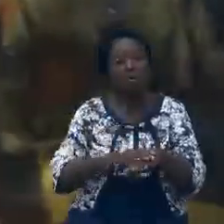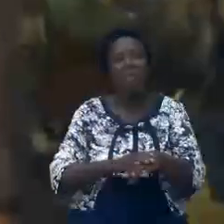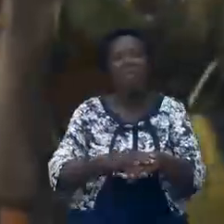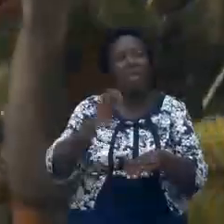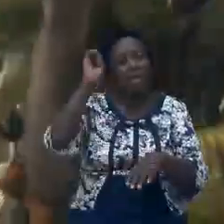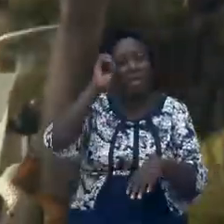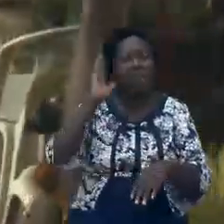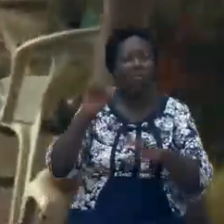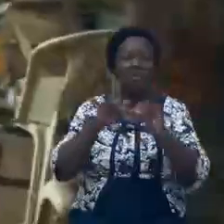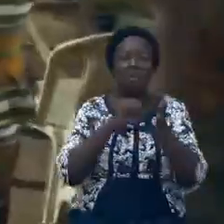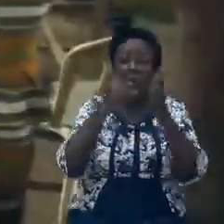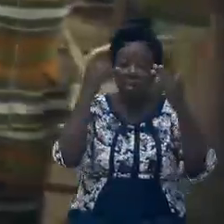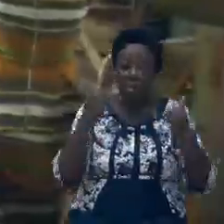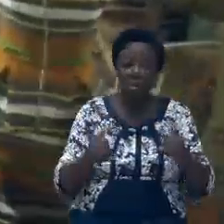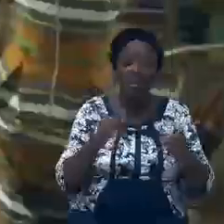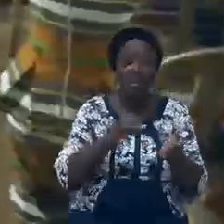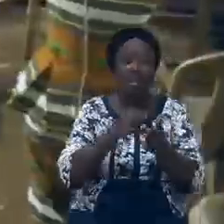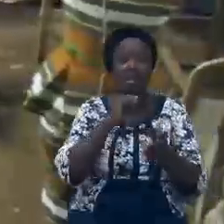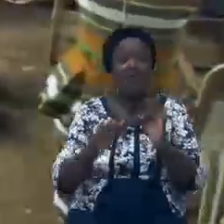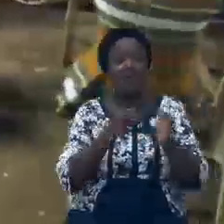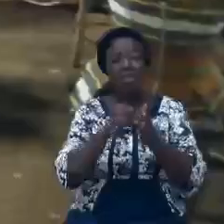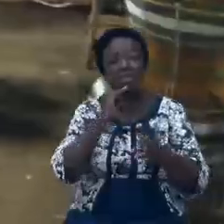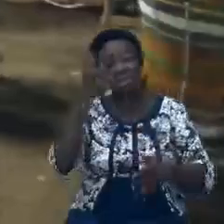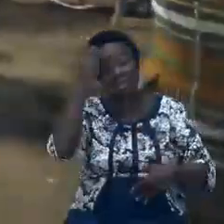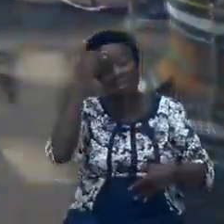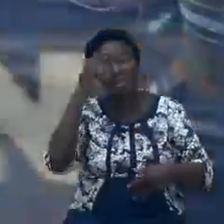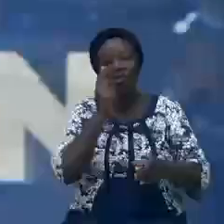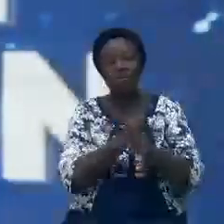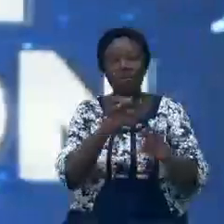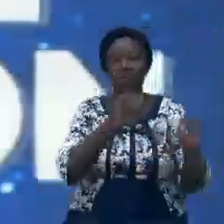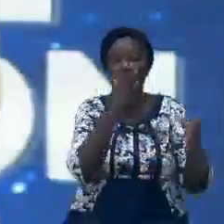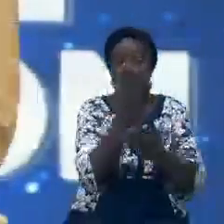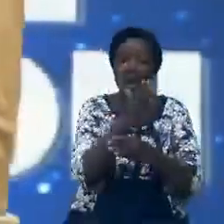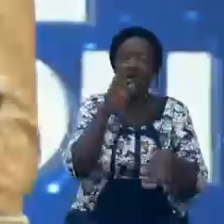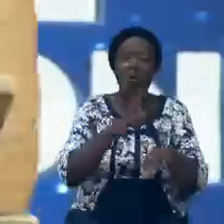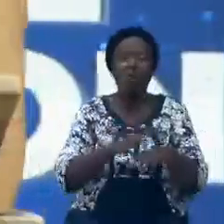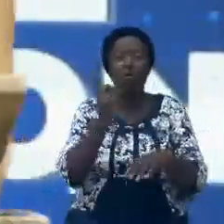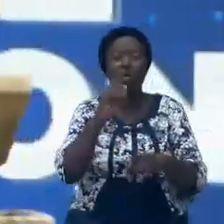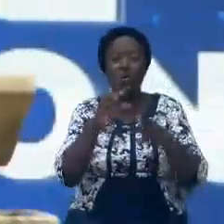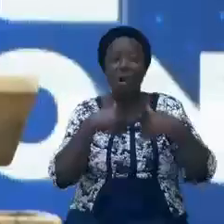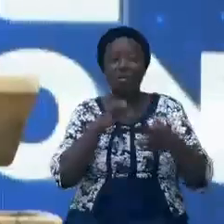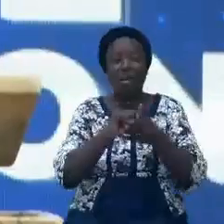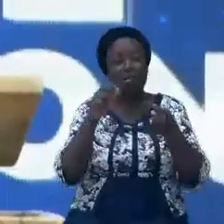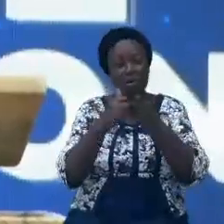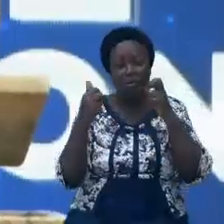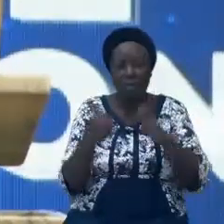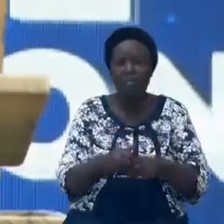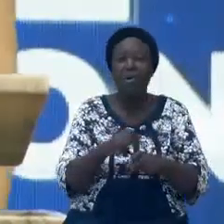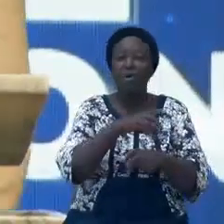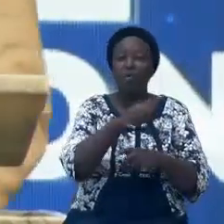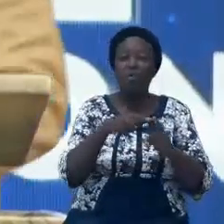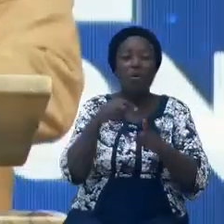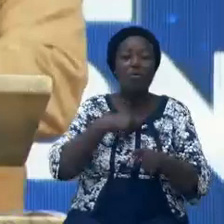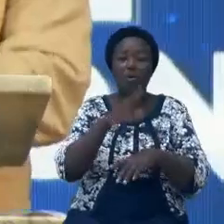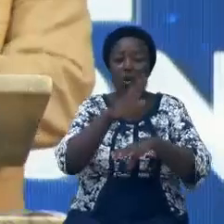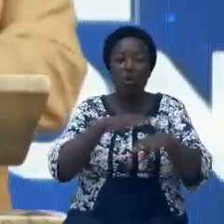the Lord to deal with. Is going to do it now. And then if it's sickness, physical, something there, lay your hand